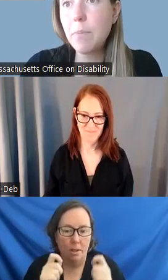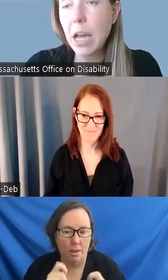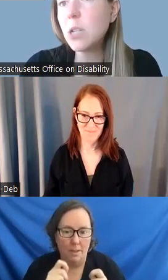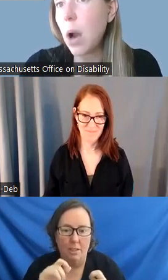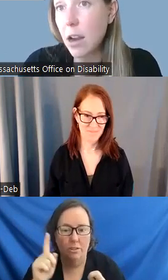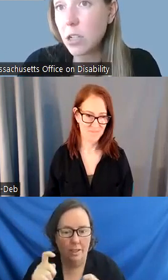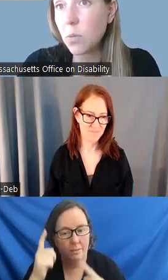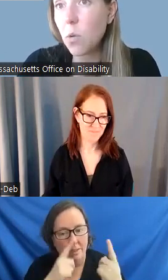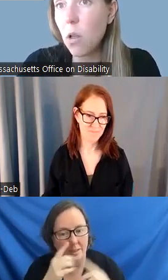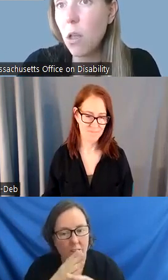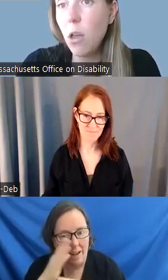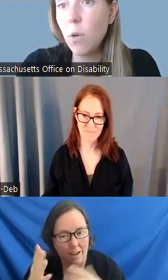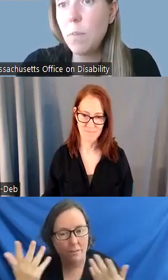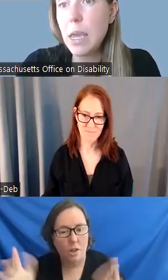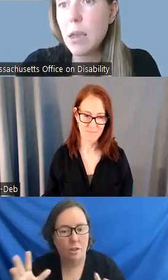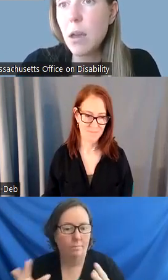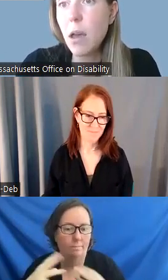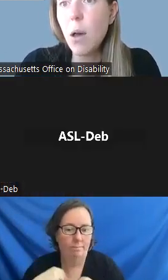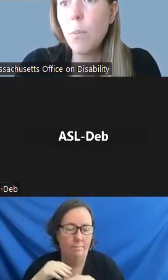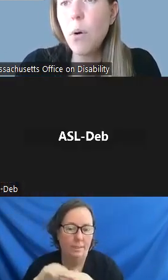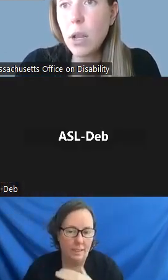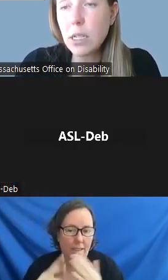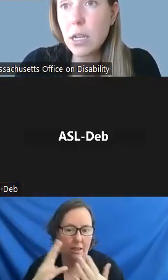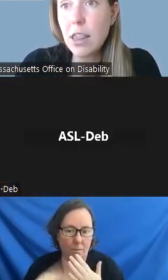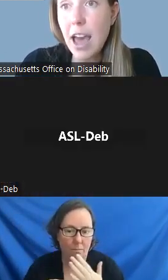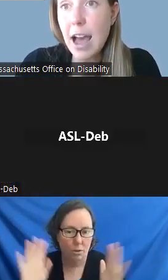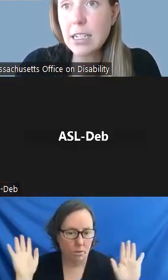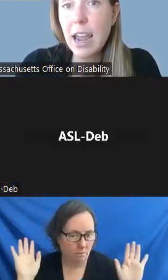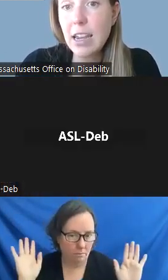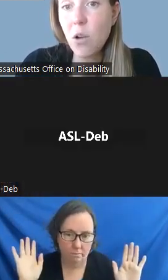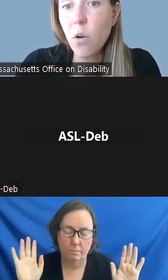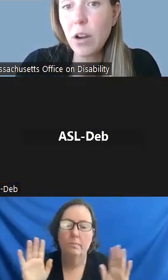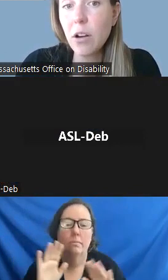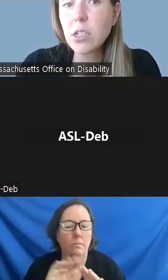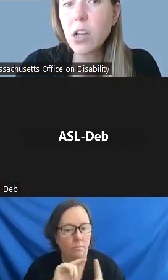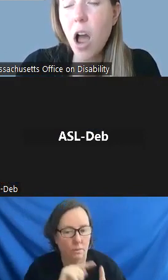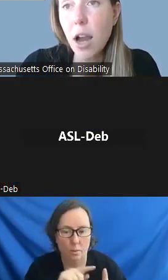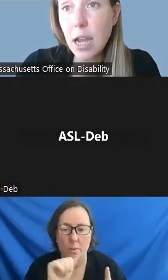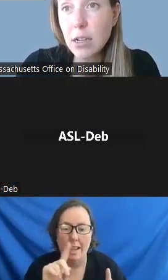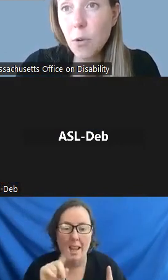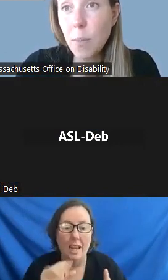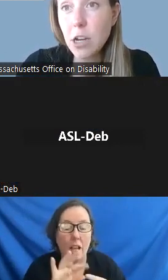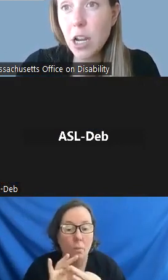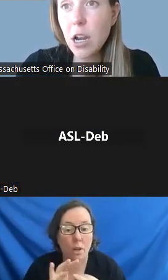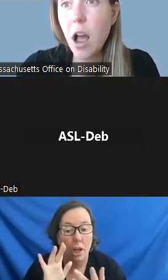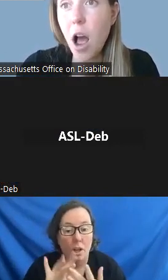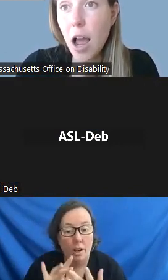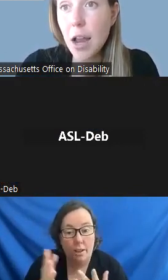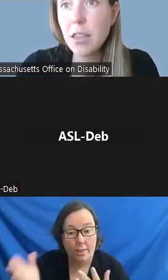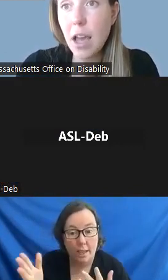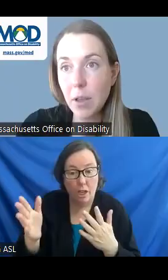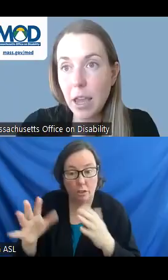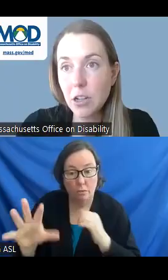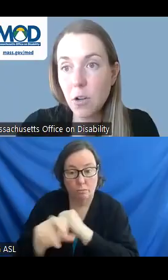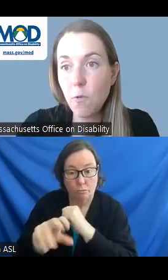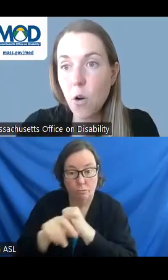my best practice rule would be put that ADA coordinator's contact information on